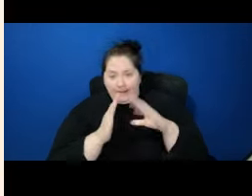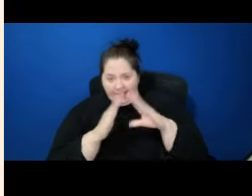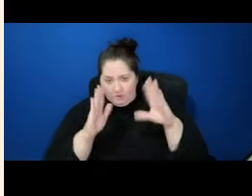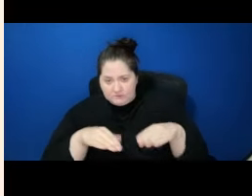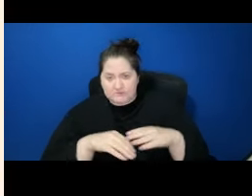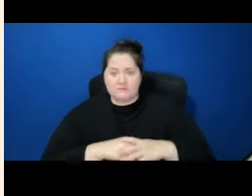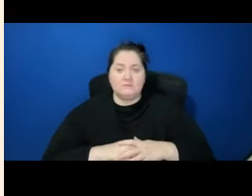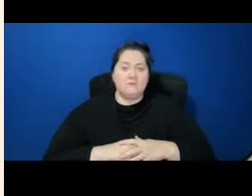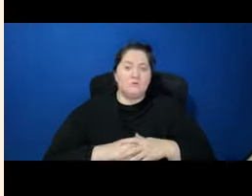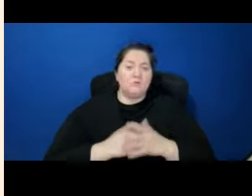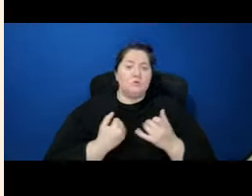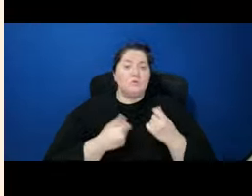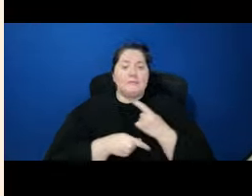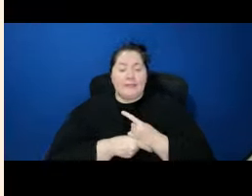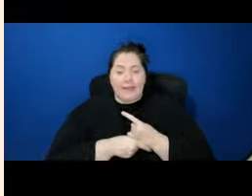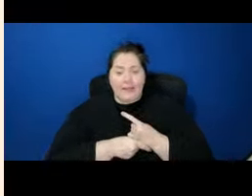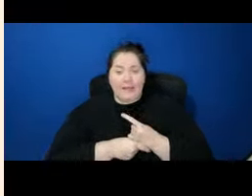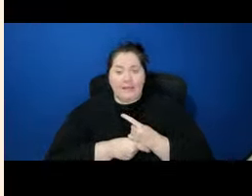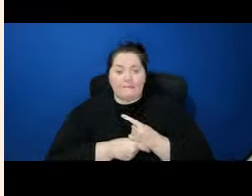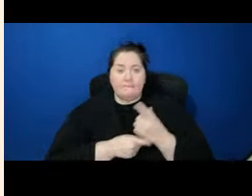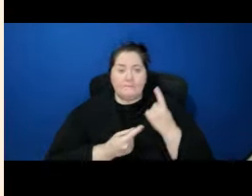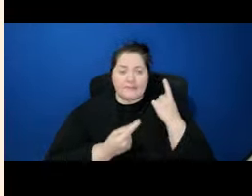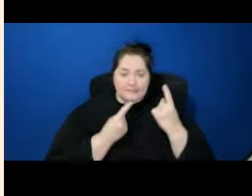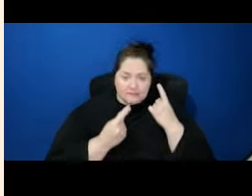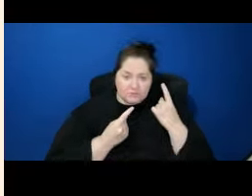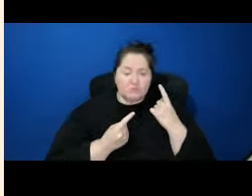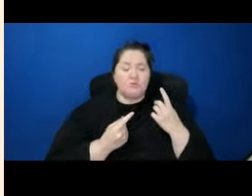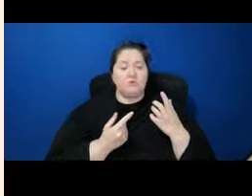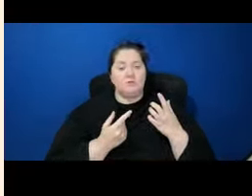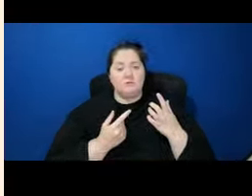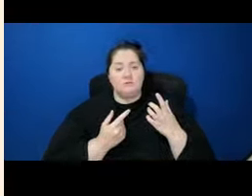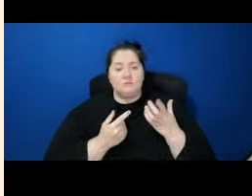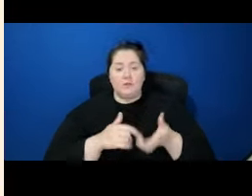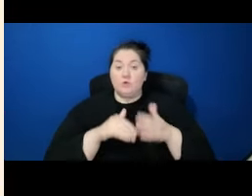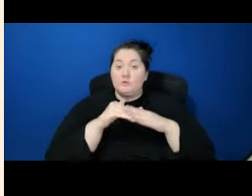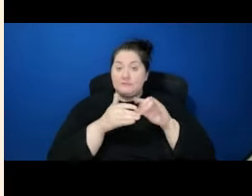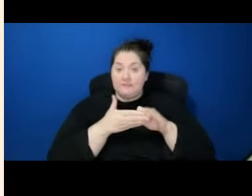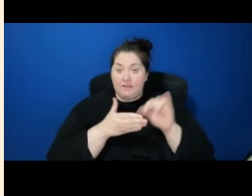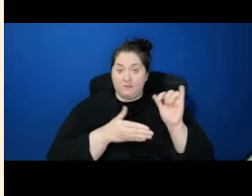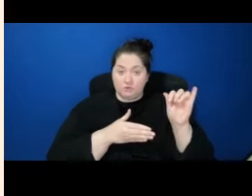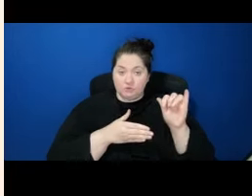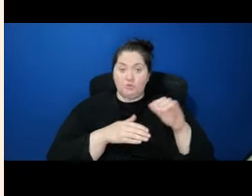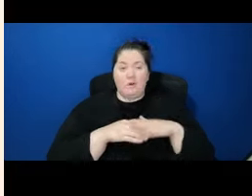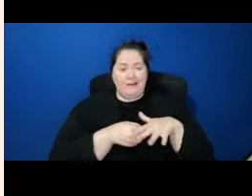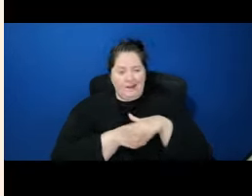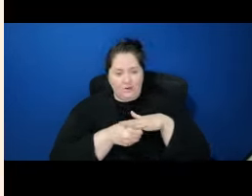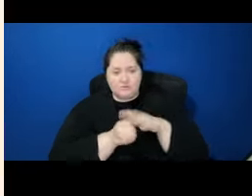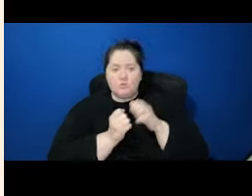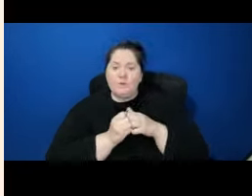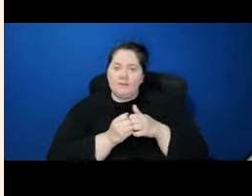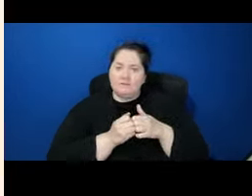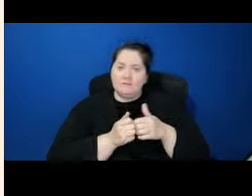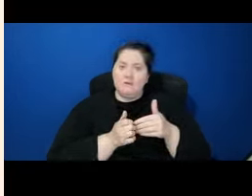today. And we might also consider doing increasing that along areas with frequent